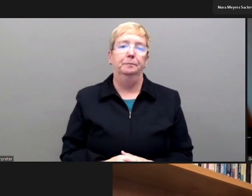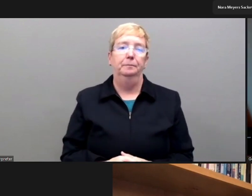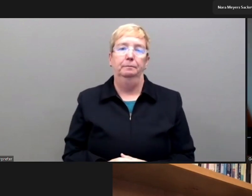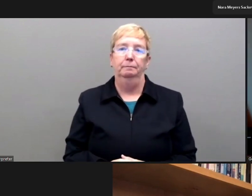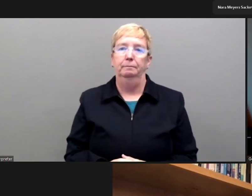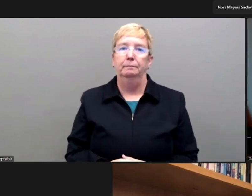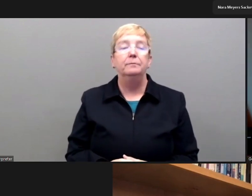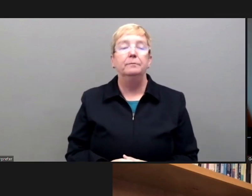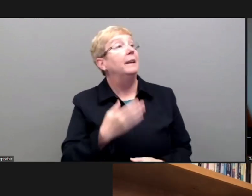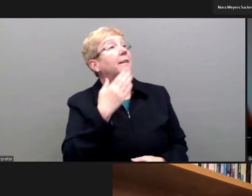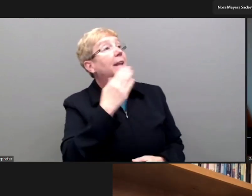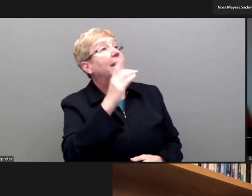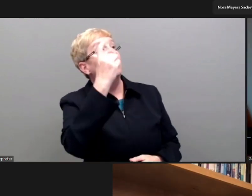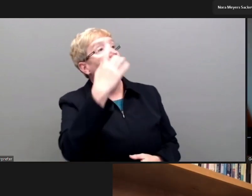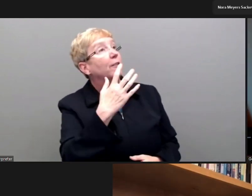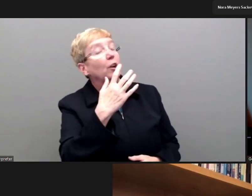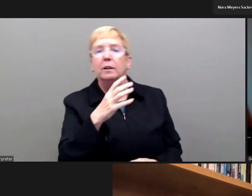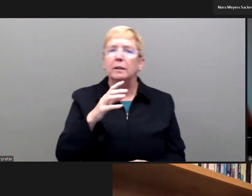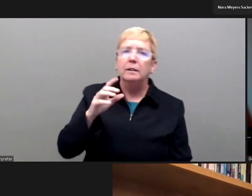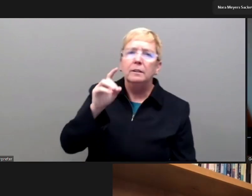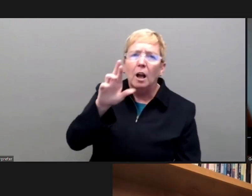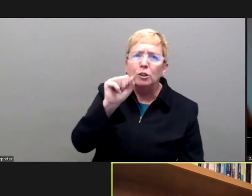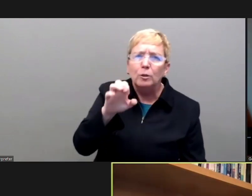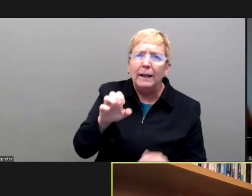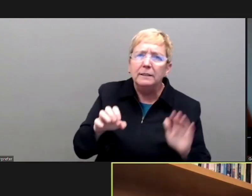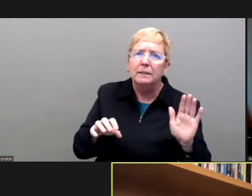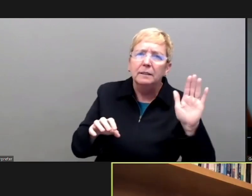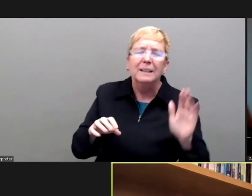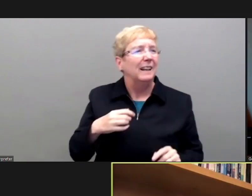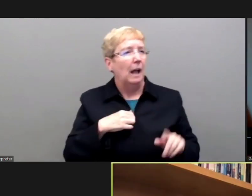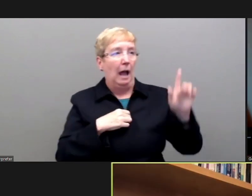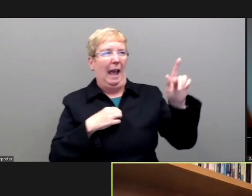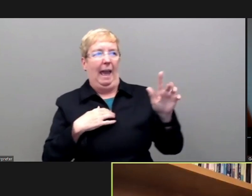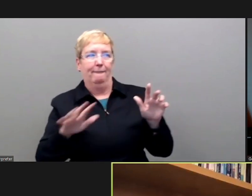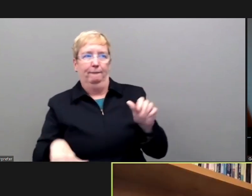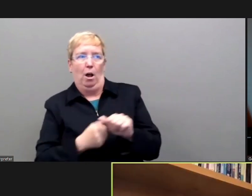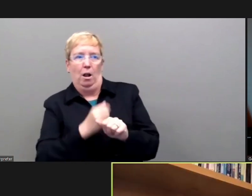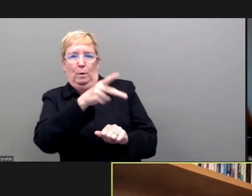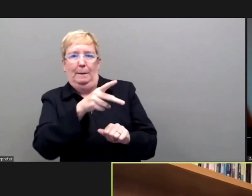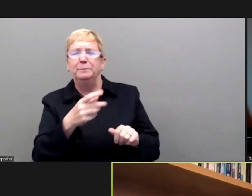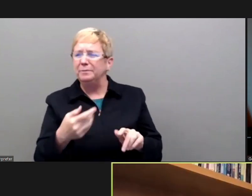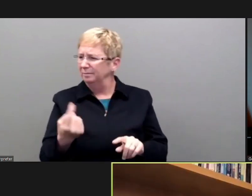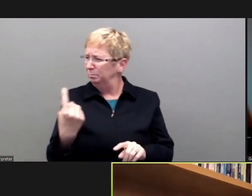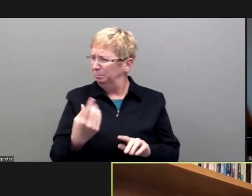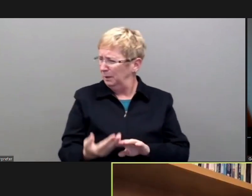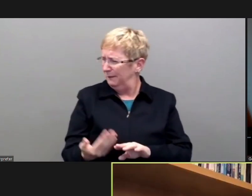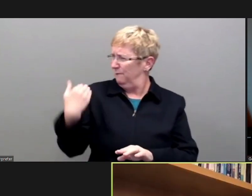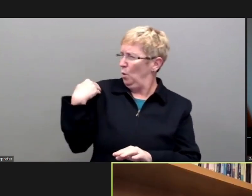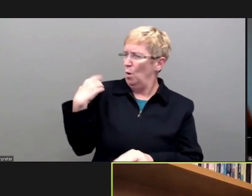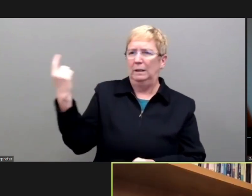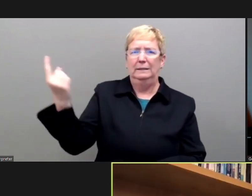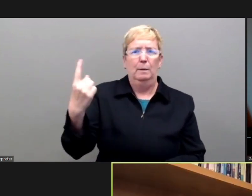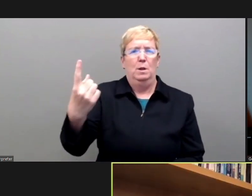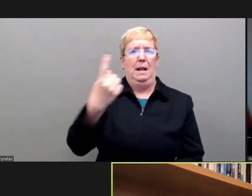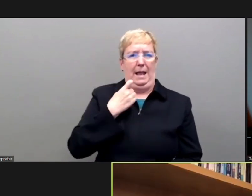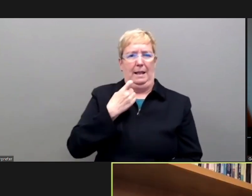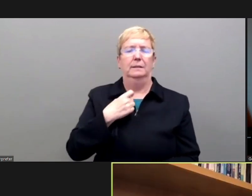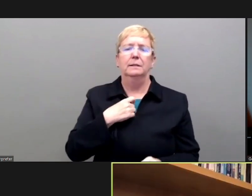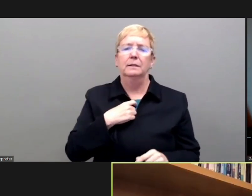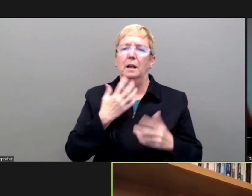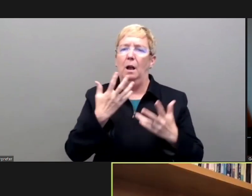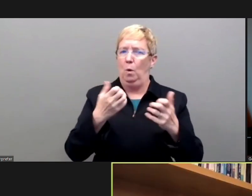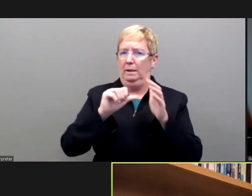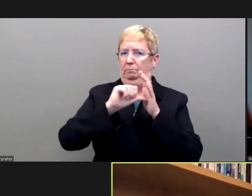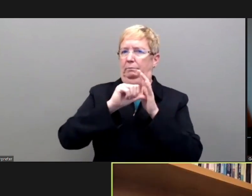Thank you, Governor. I'll turn it back. Oh, Dr. Scrace, did you have one more thing? Yeah, I had a follow up on an earlier question, and just wanted to highlight